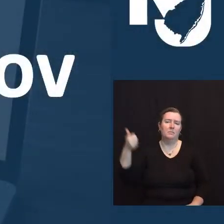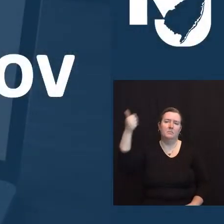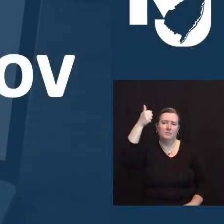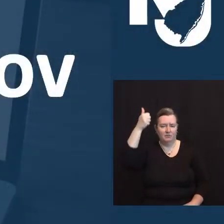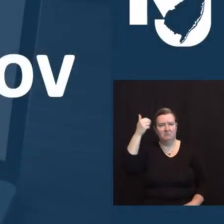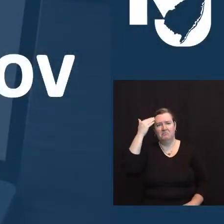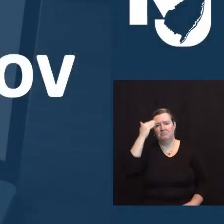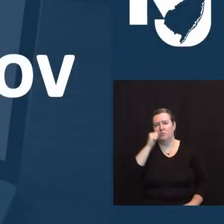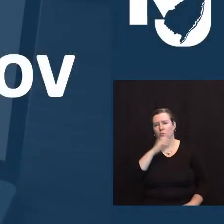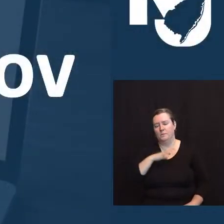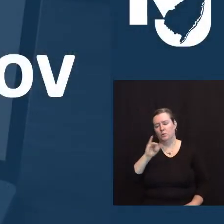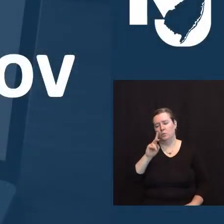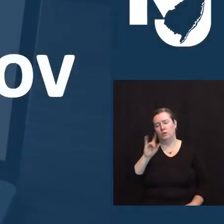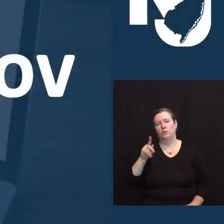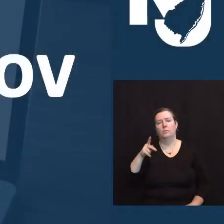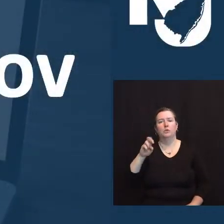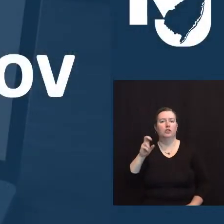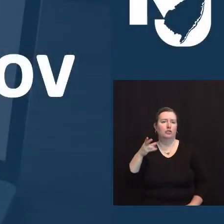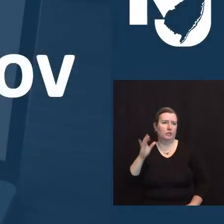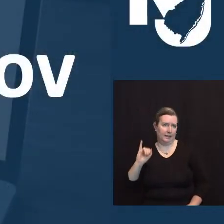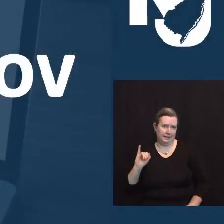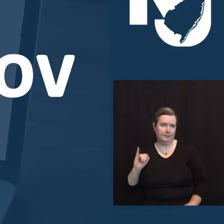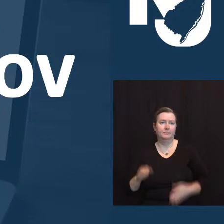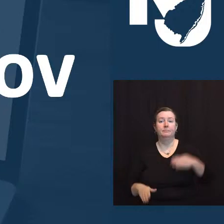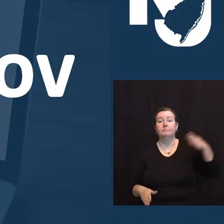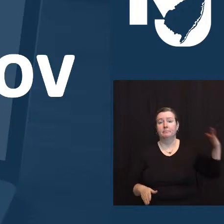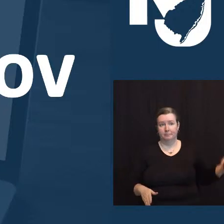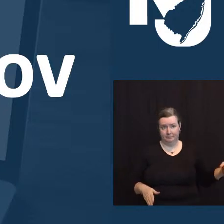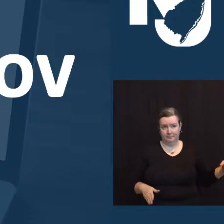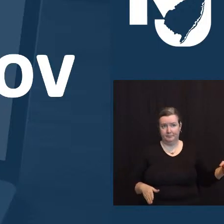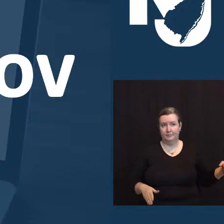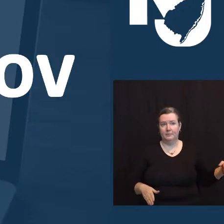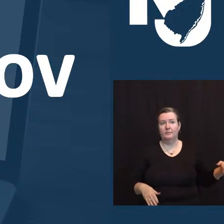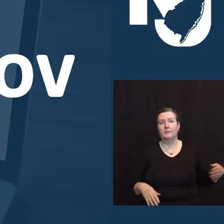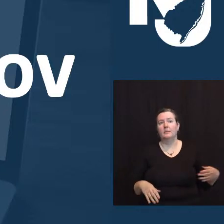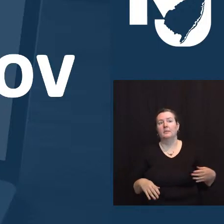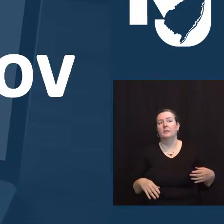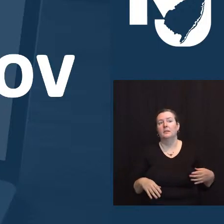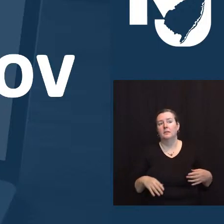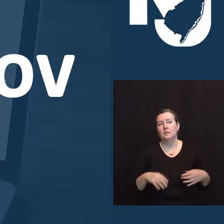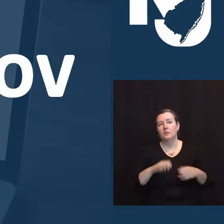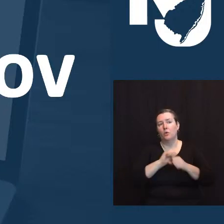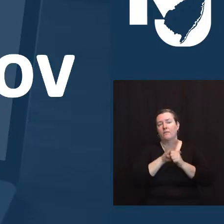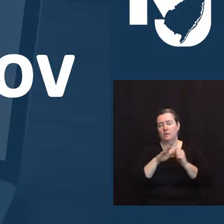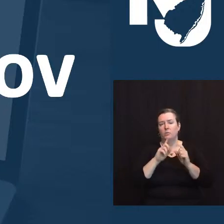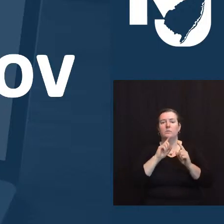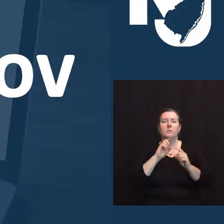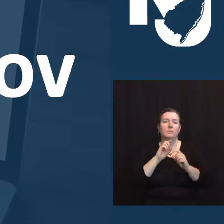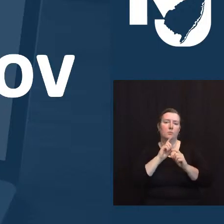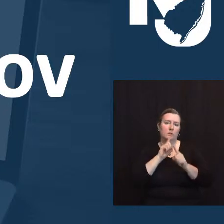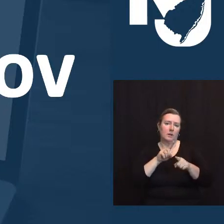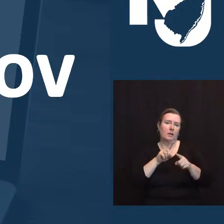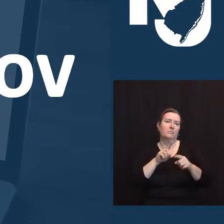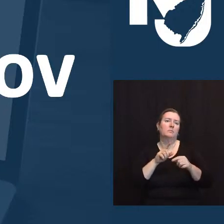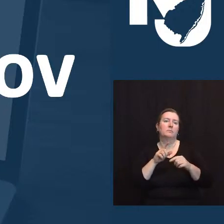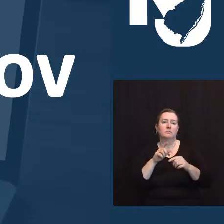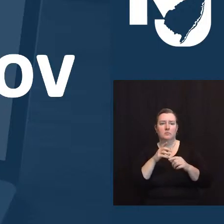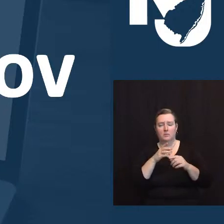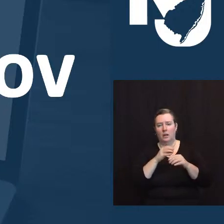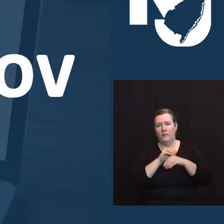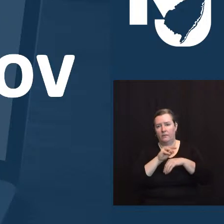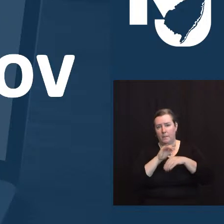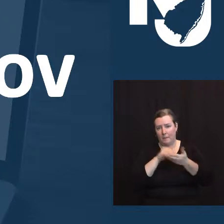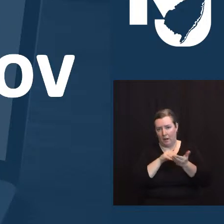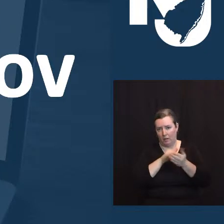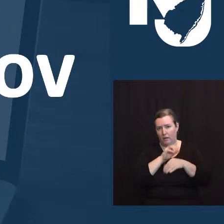Persichelli. To my left, the COVID-19 response medical advisor and former state epidemiologist, Dr. Eddie Bresnes. Eddie